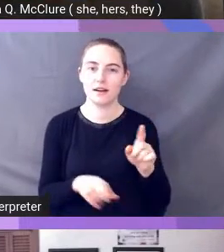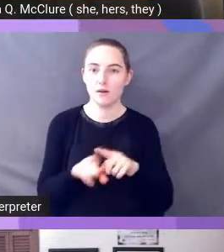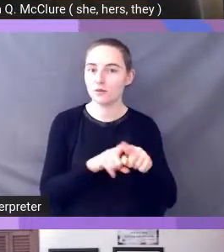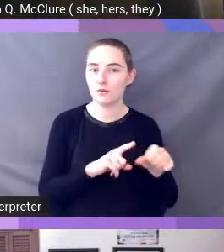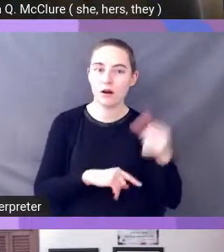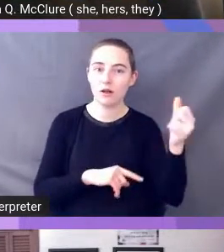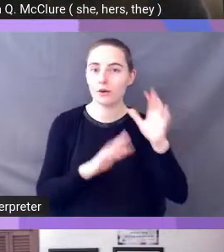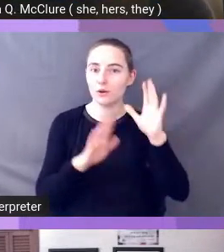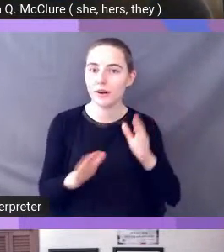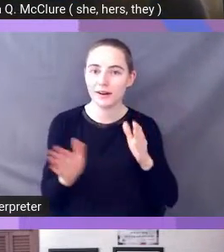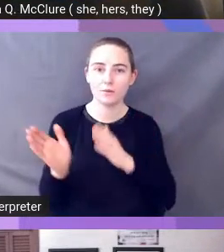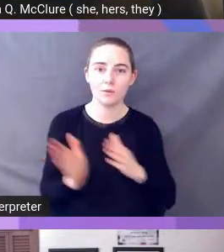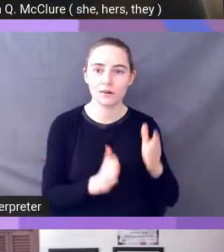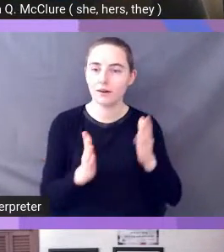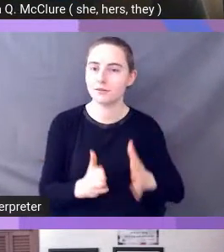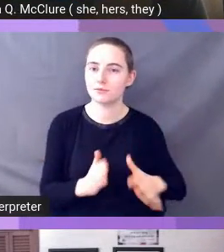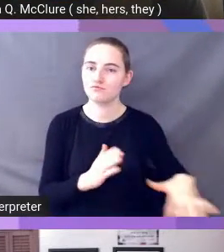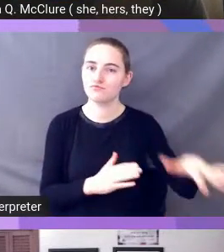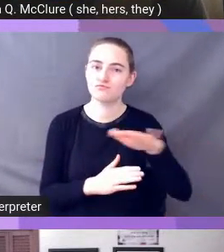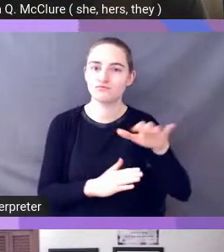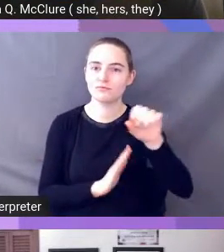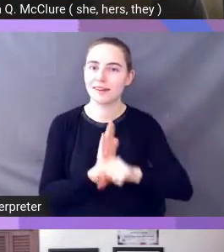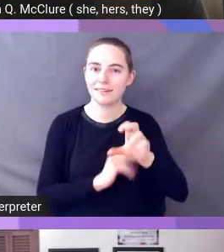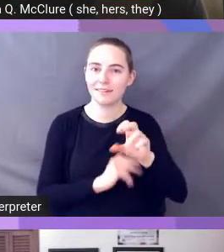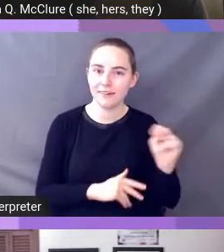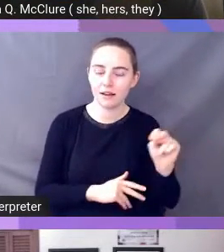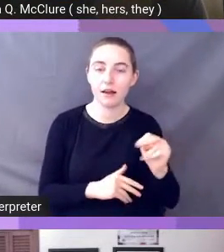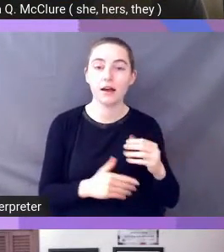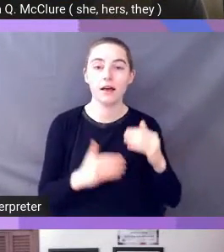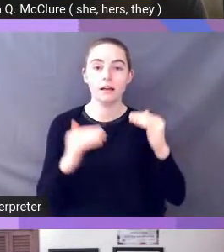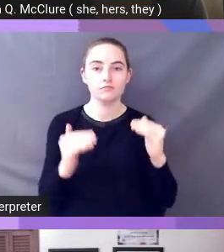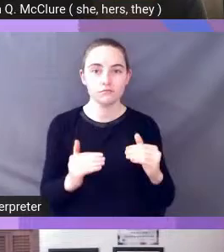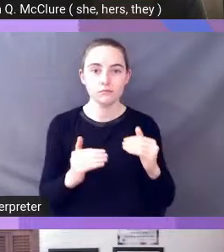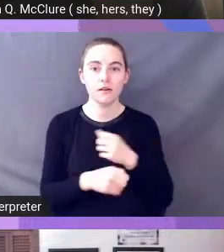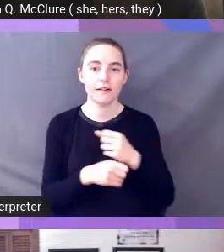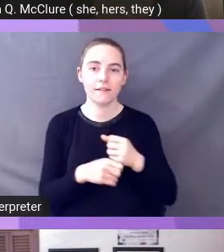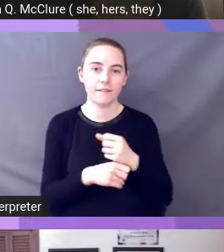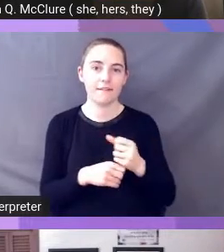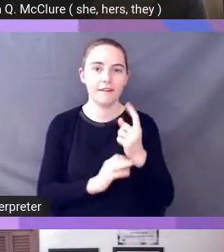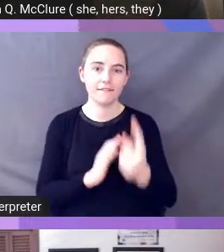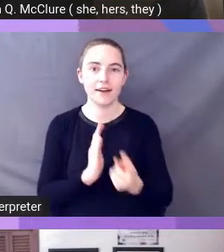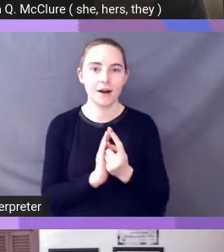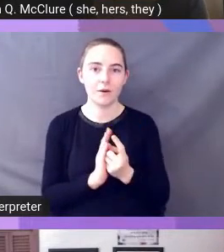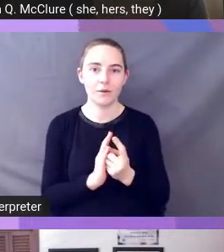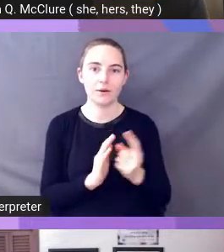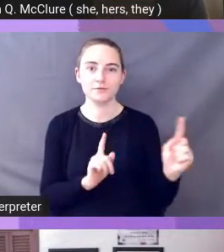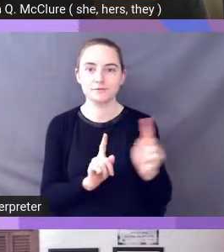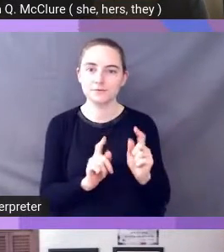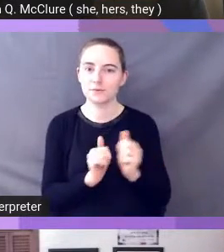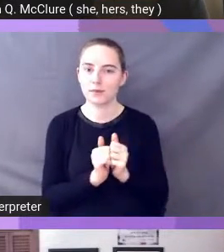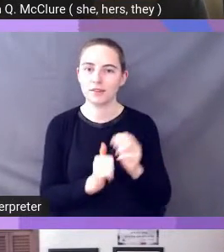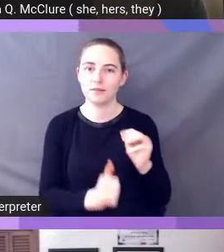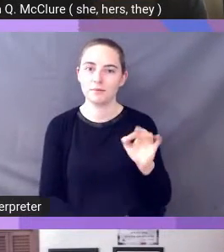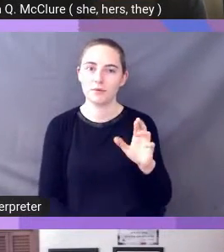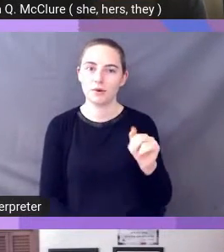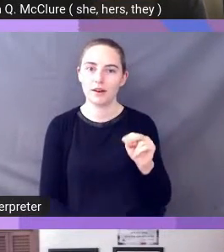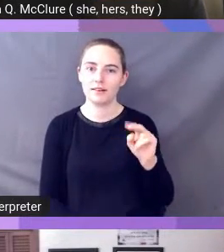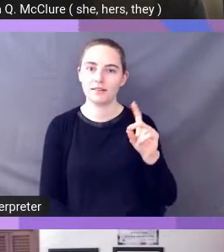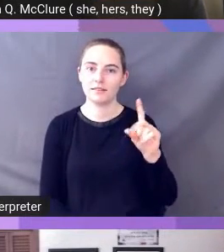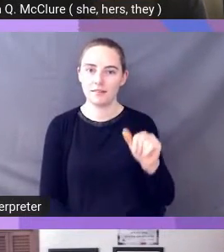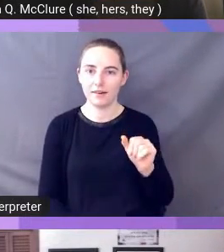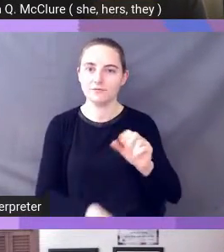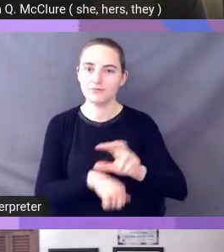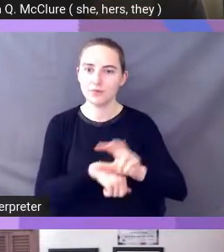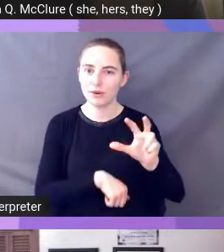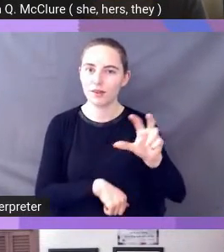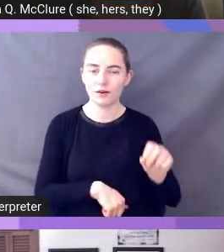And then we're going to be doing a coffee hour with Miranda later this afternoon at 3:30. Great space to have a chat